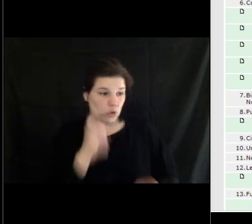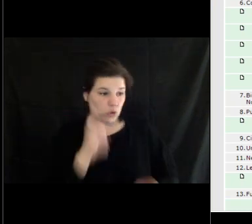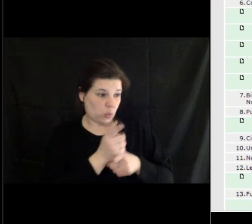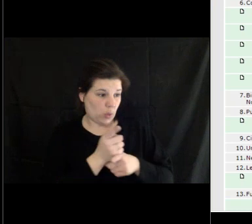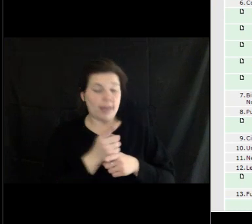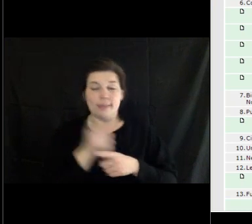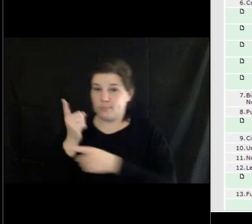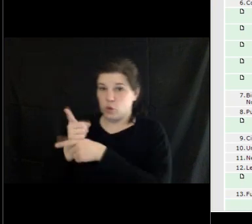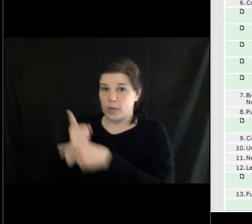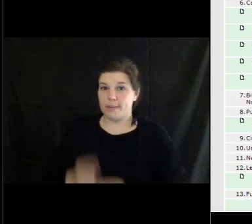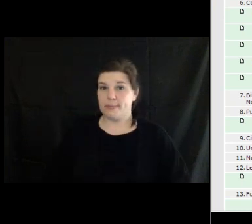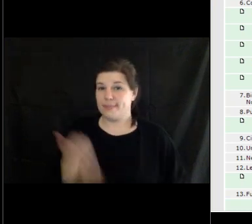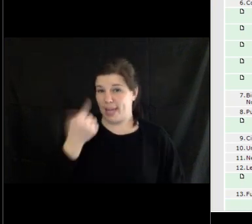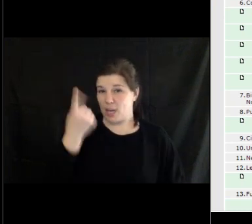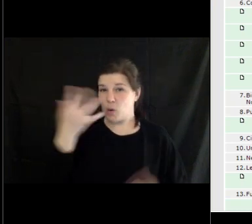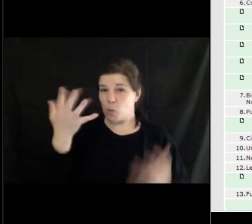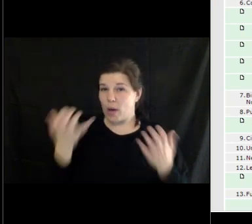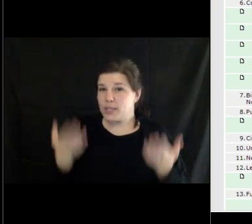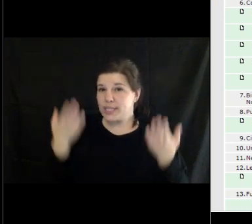anyone like to make a nomination?